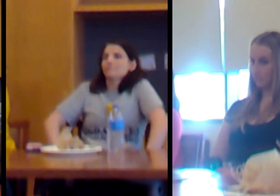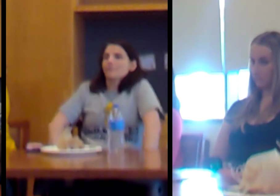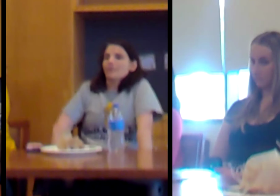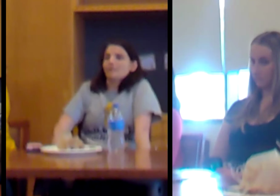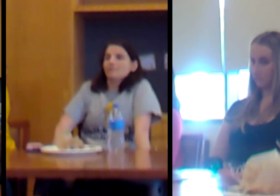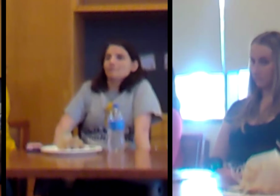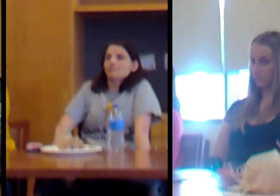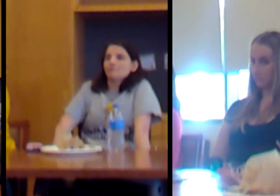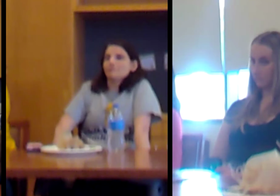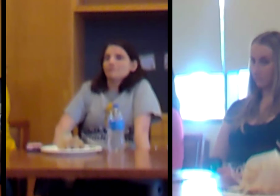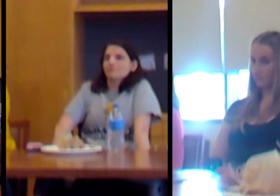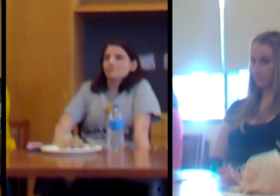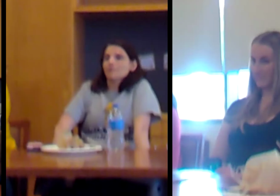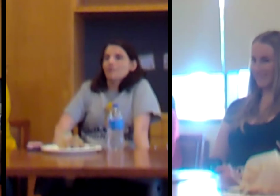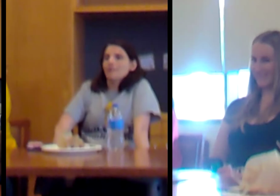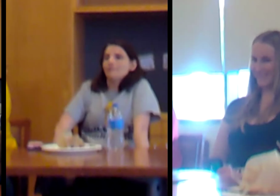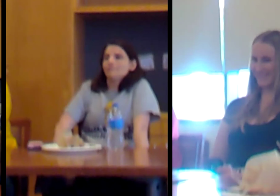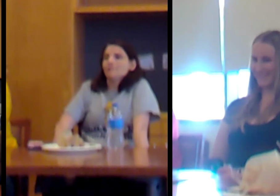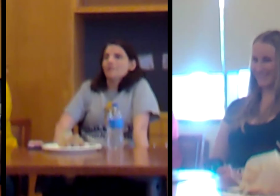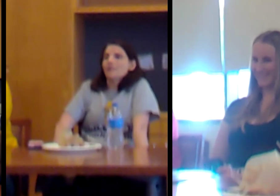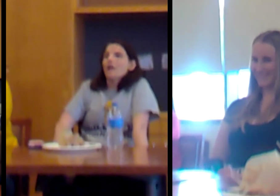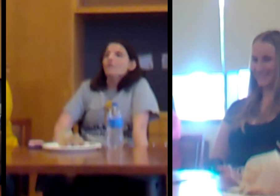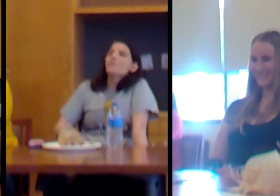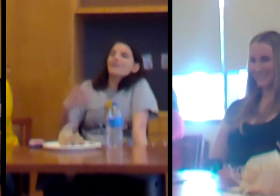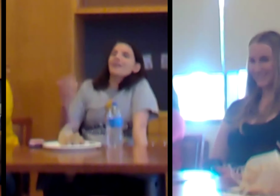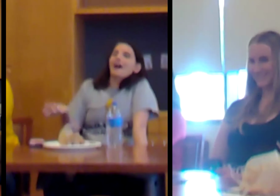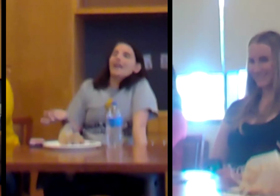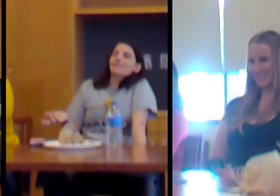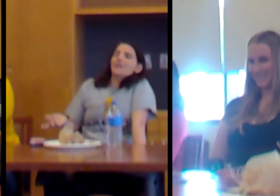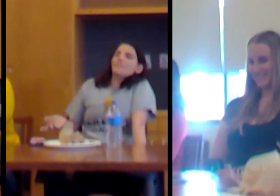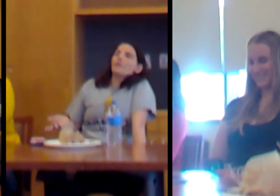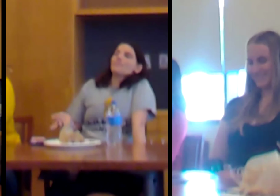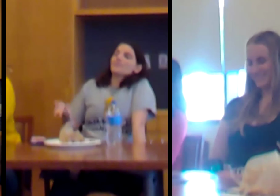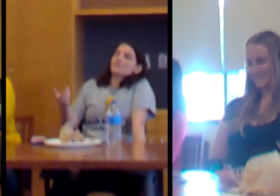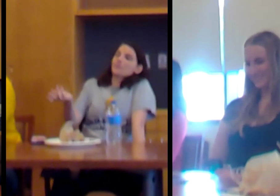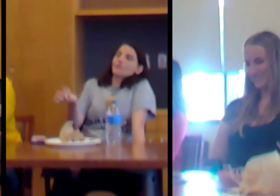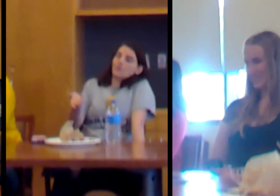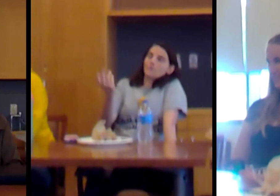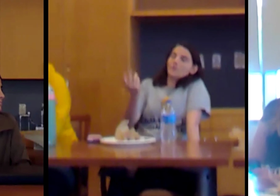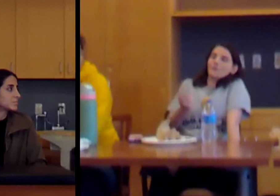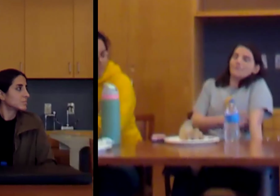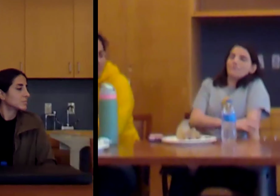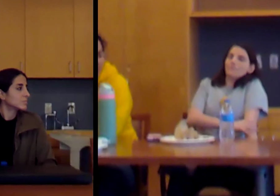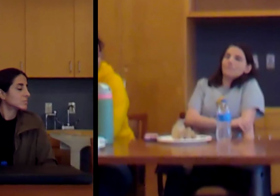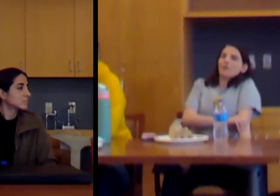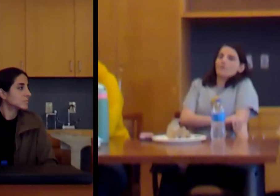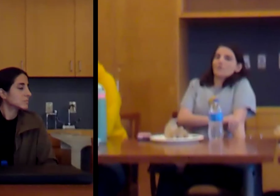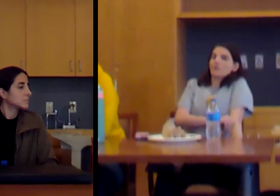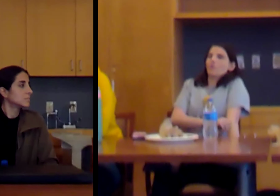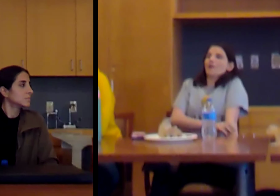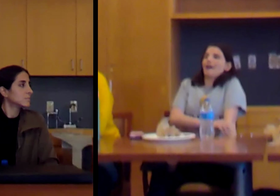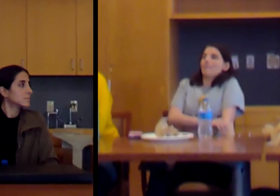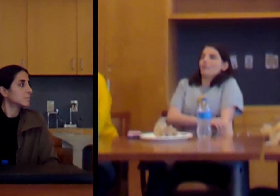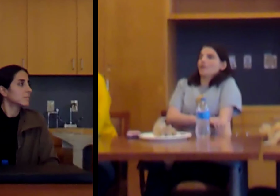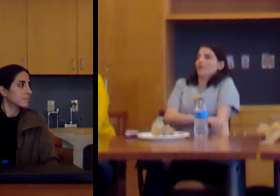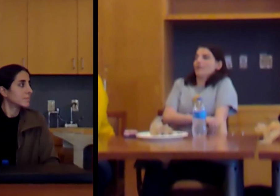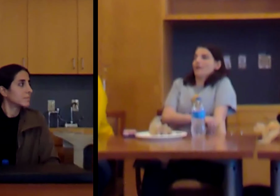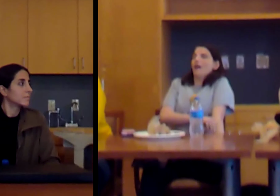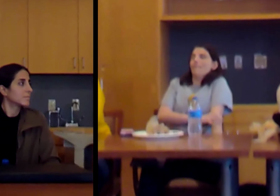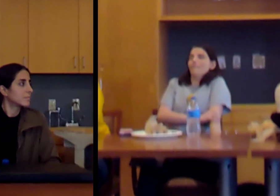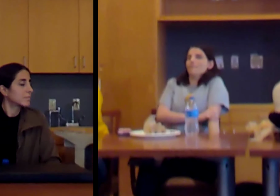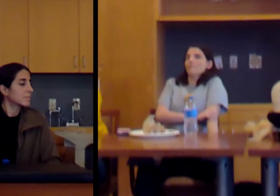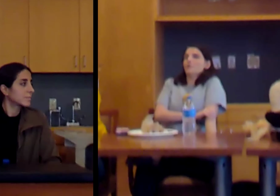like people who data. got PhDs in statistics and that's what they Yeah. want. It's like Types of applying data. it. No, to but different I guess things. the purpose is for, so for the project in the program I'm